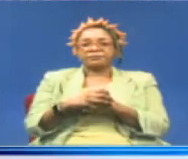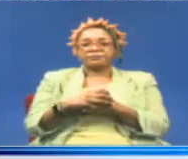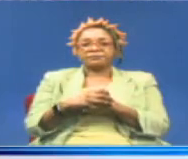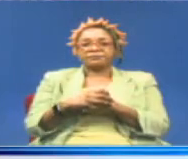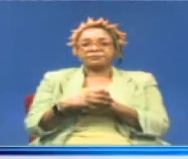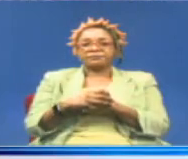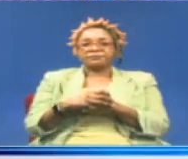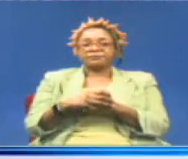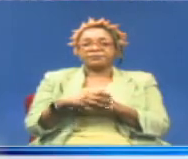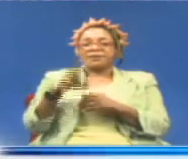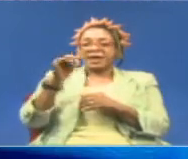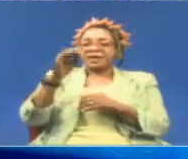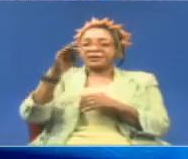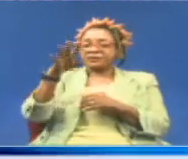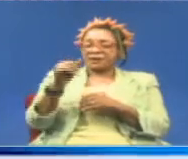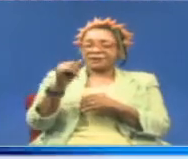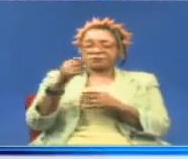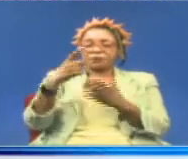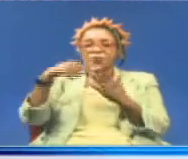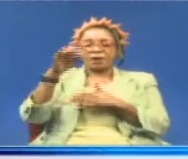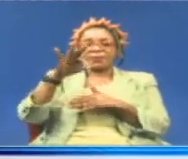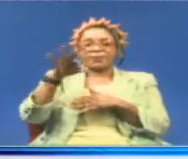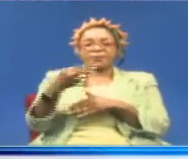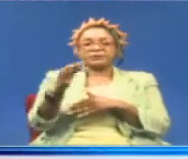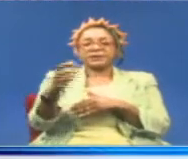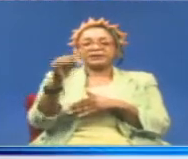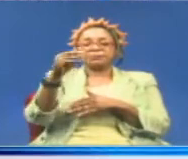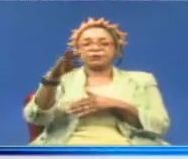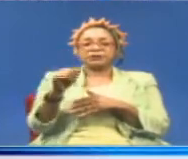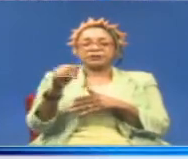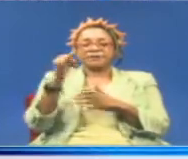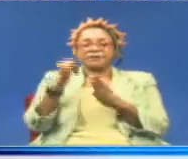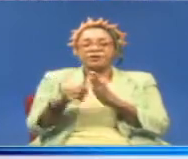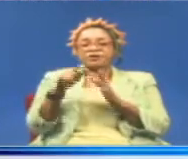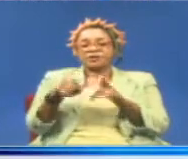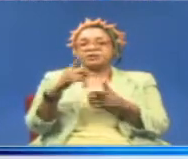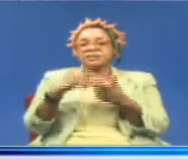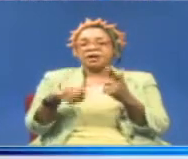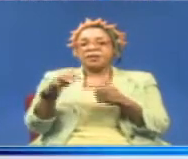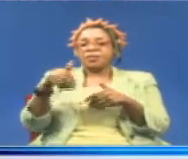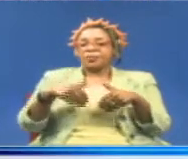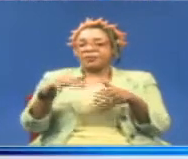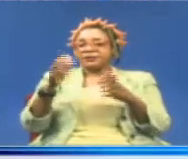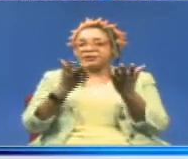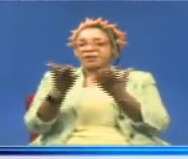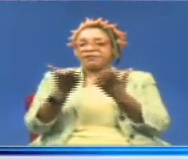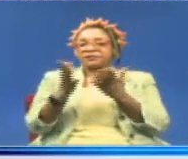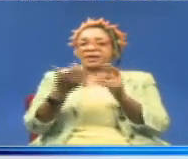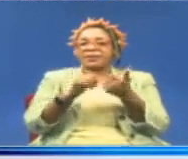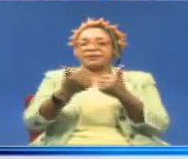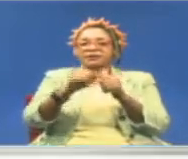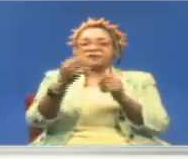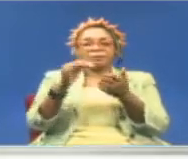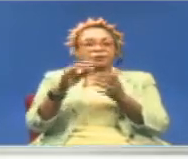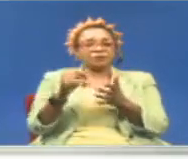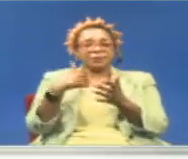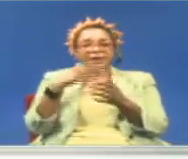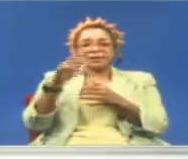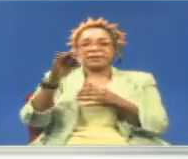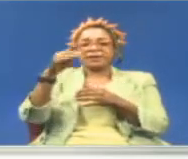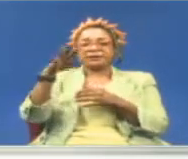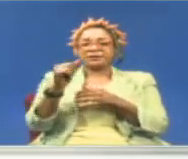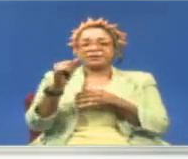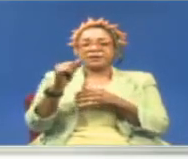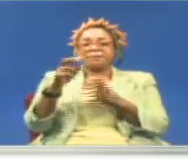Elsewhere, Ezra Lekuya won the 3,000-meter steeplechase final at this year's National Youth Service Athletics Championships in Yata in the